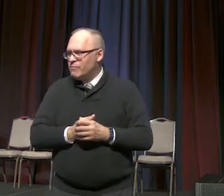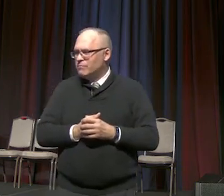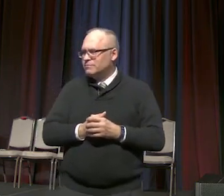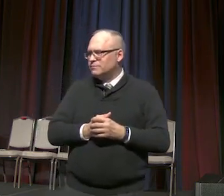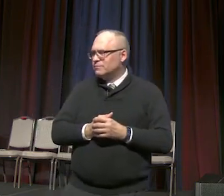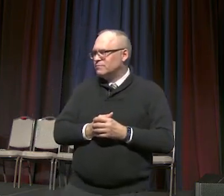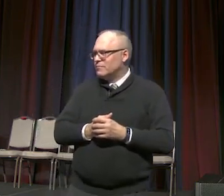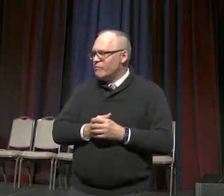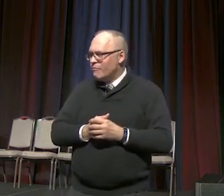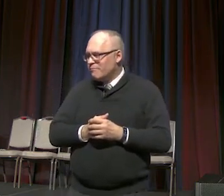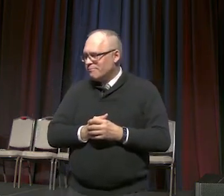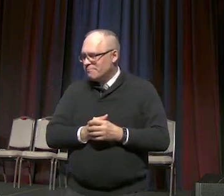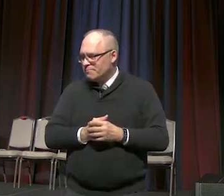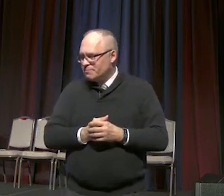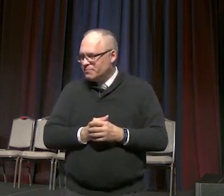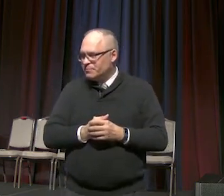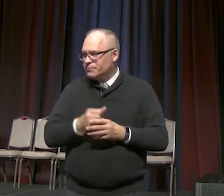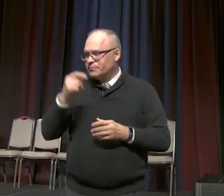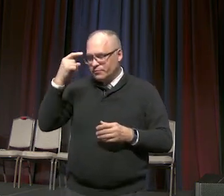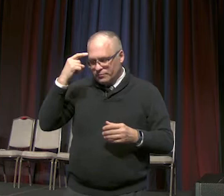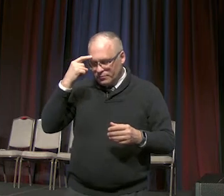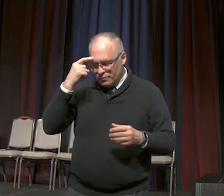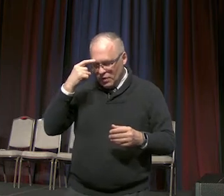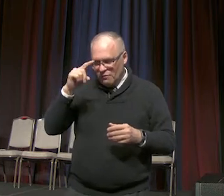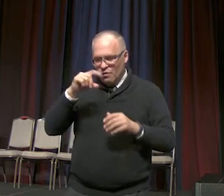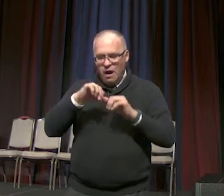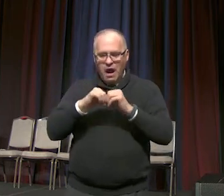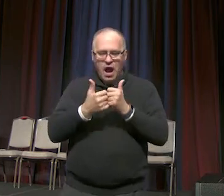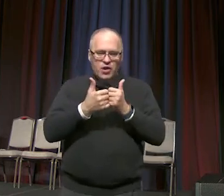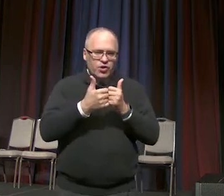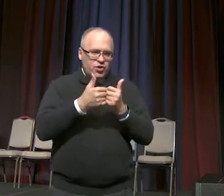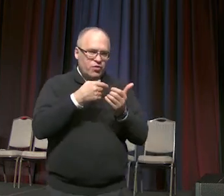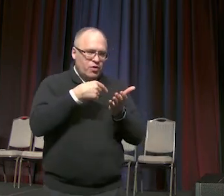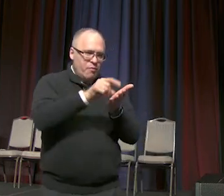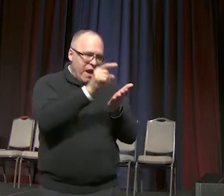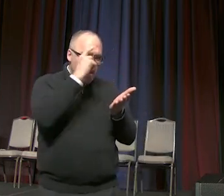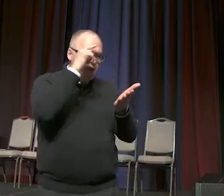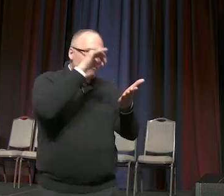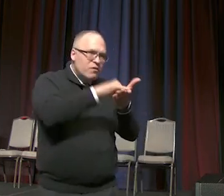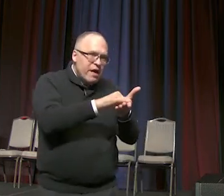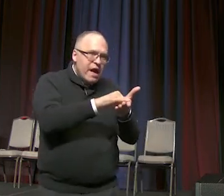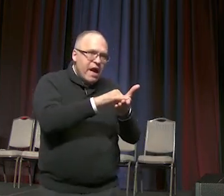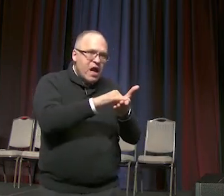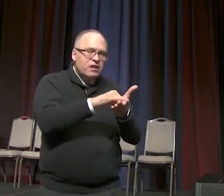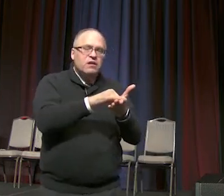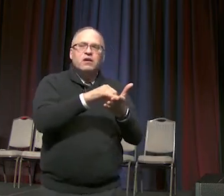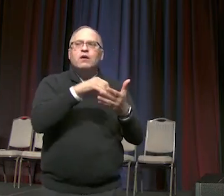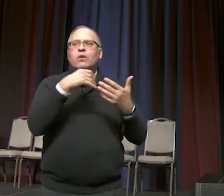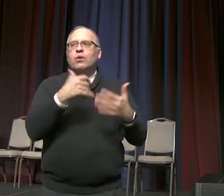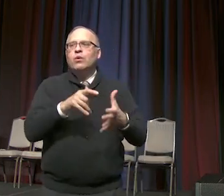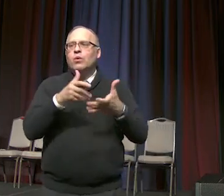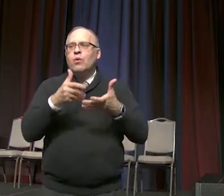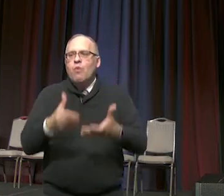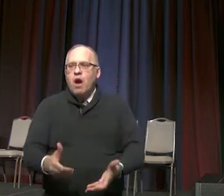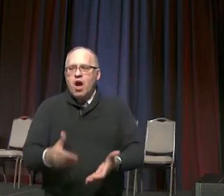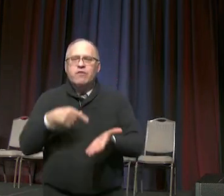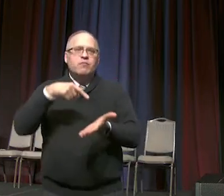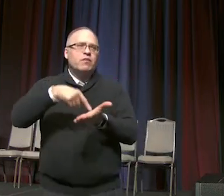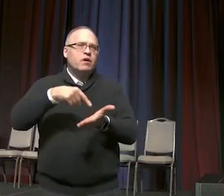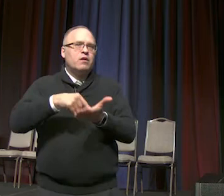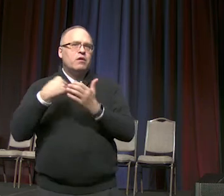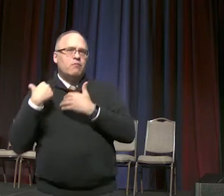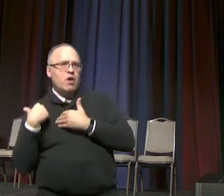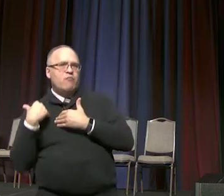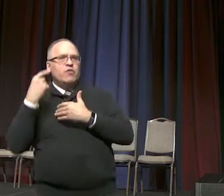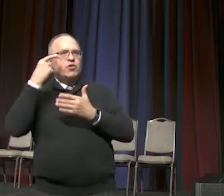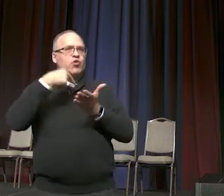And the weight of sustaining all those clergy is becoming increasingly heavy to bear. Even when we go to